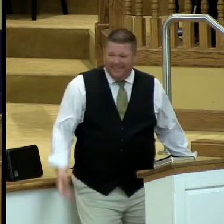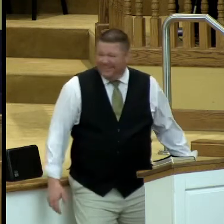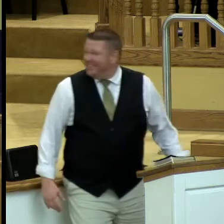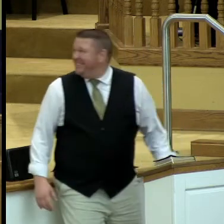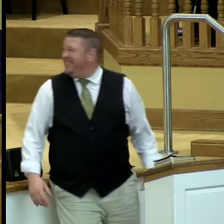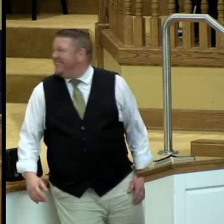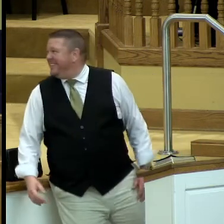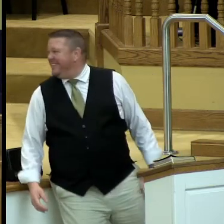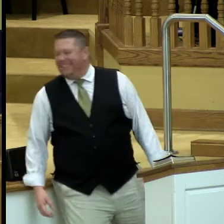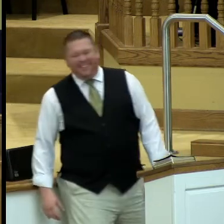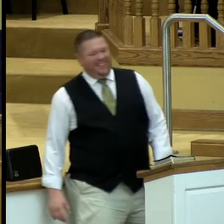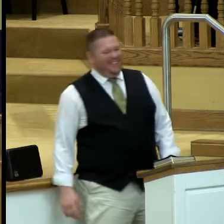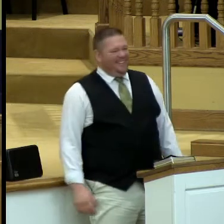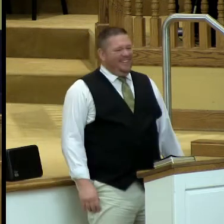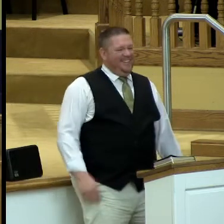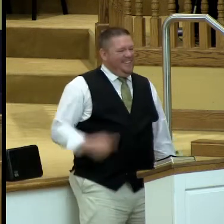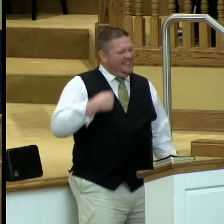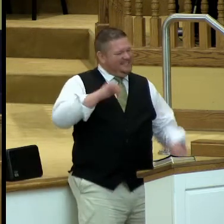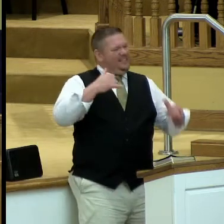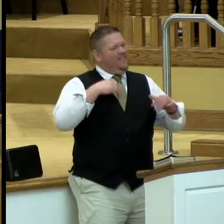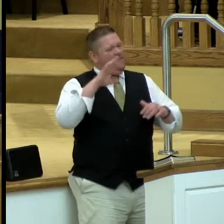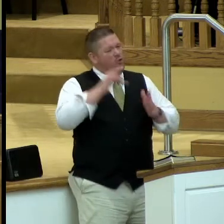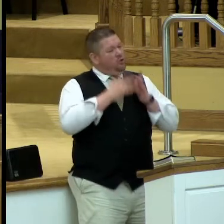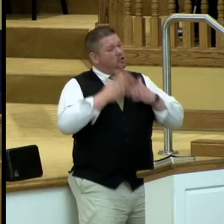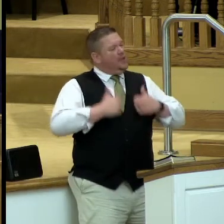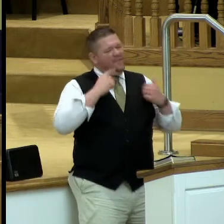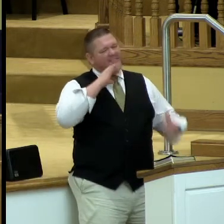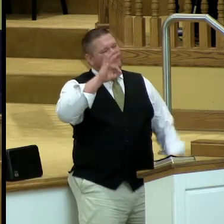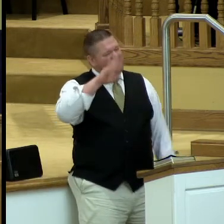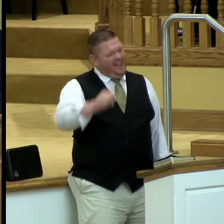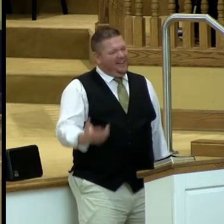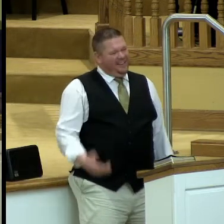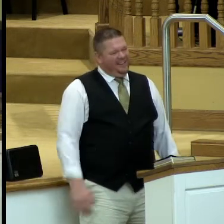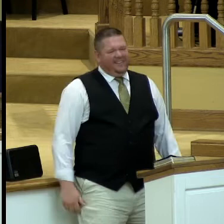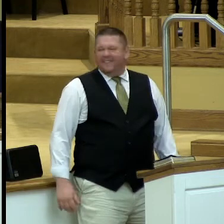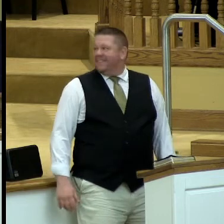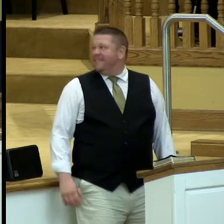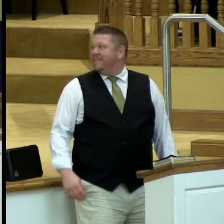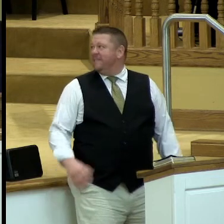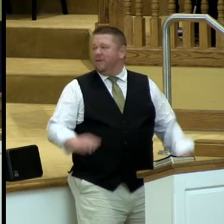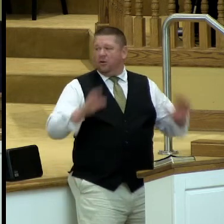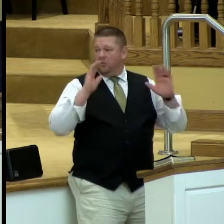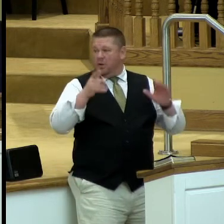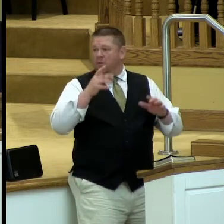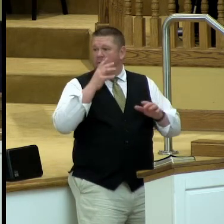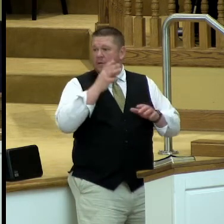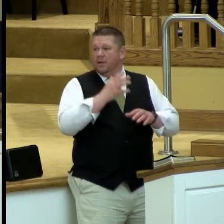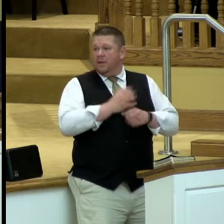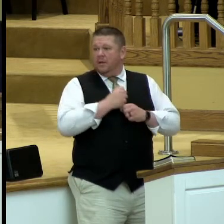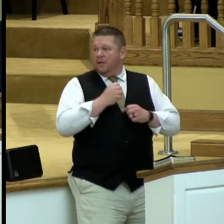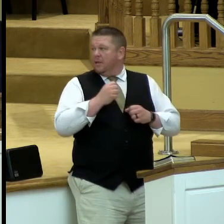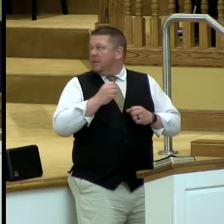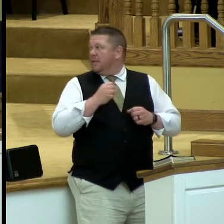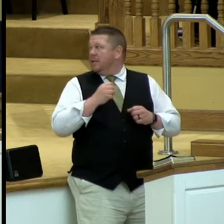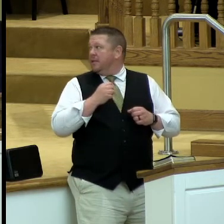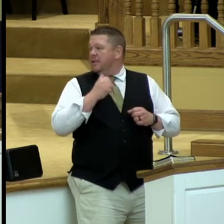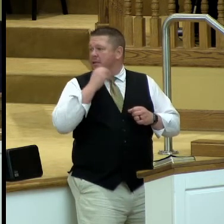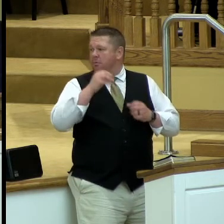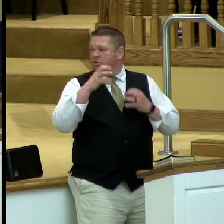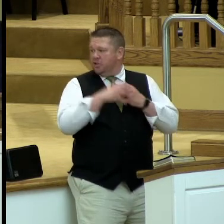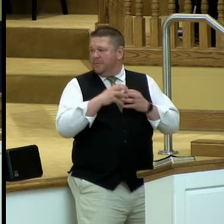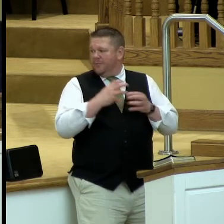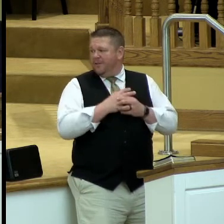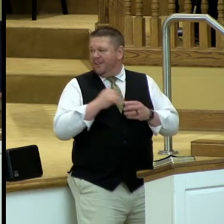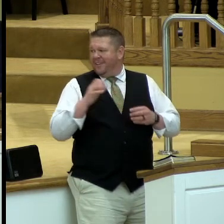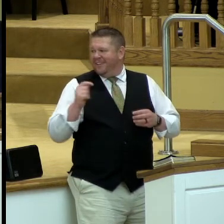God, that was such an awkward moment for me to talk to it. Oh, man. Great day. Well, you haven't put on your championship